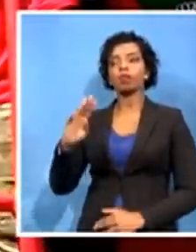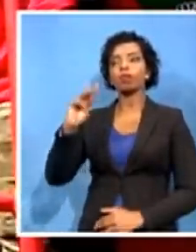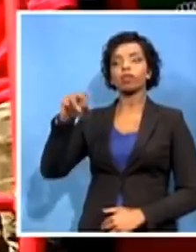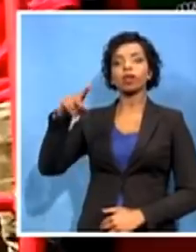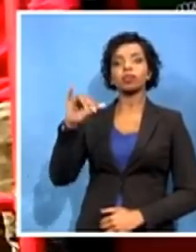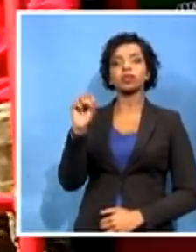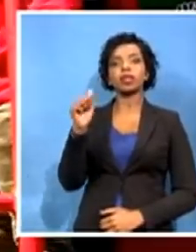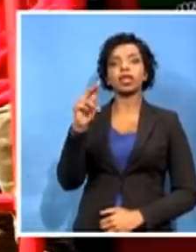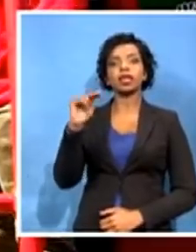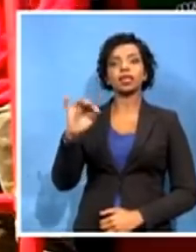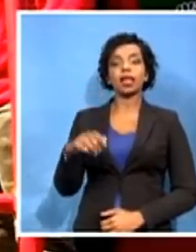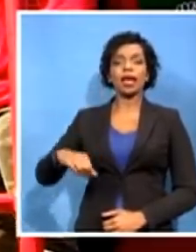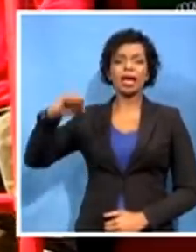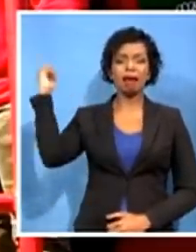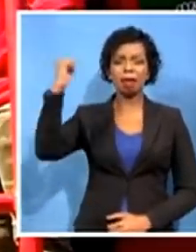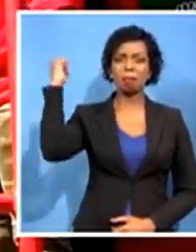Amanda!